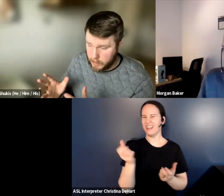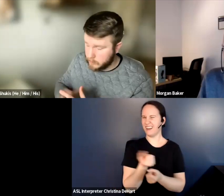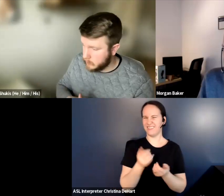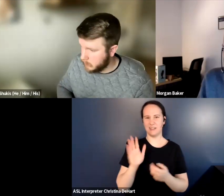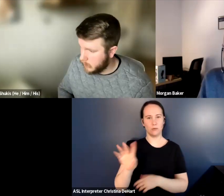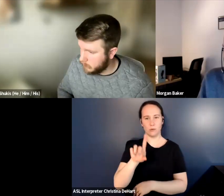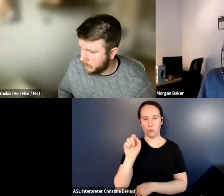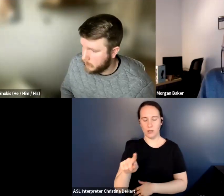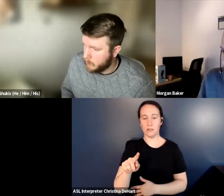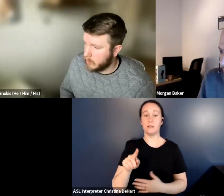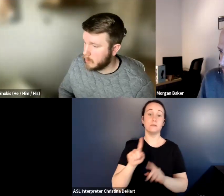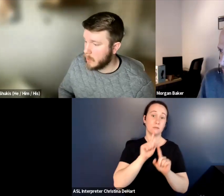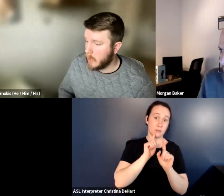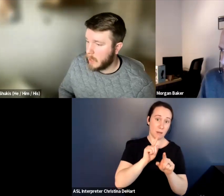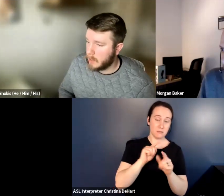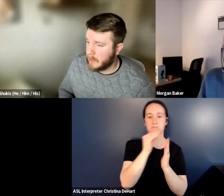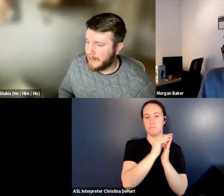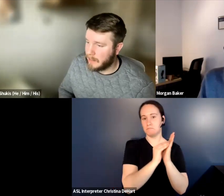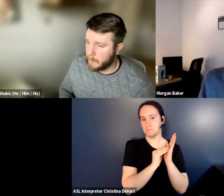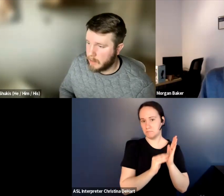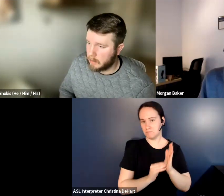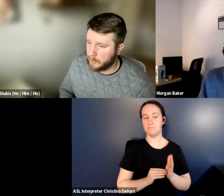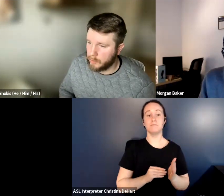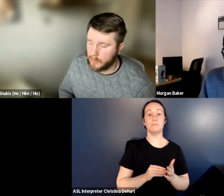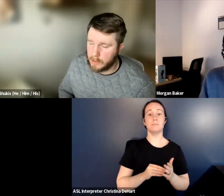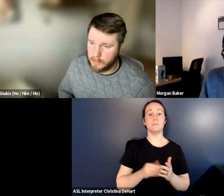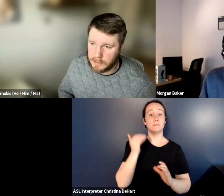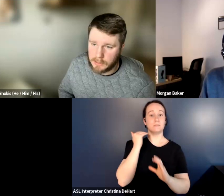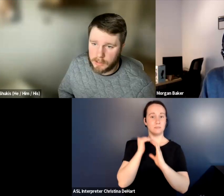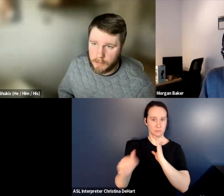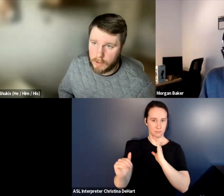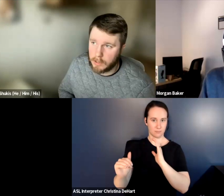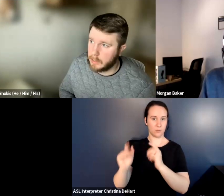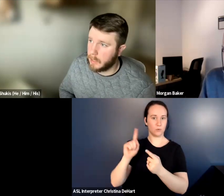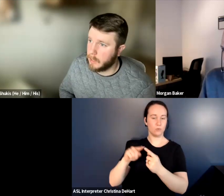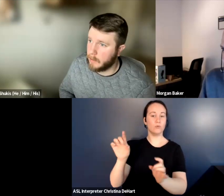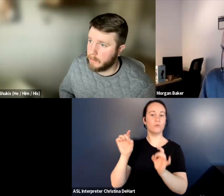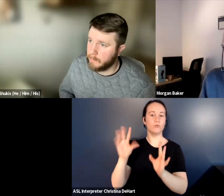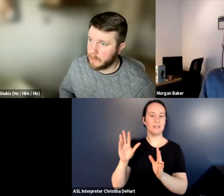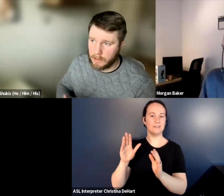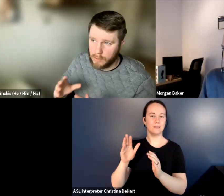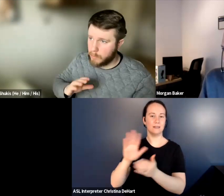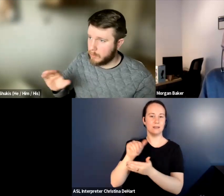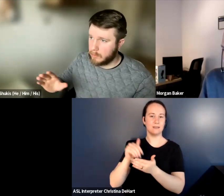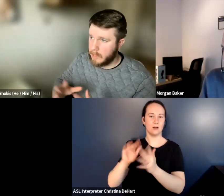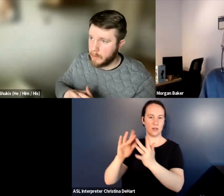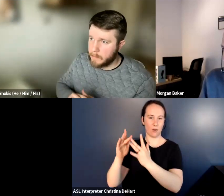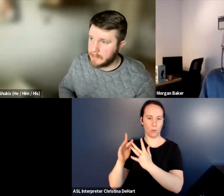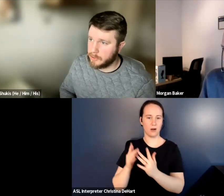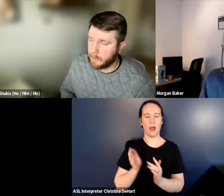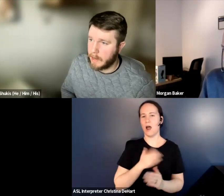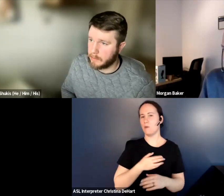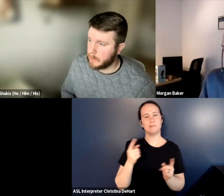their responses provided by Morgan in an email to the Crisis Center Network via our normal